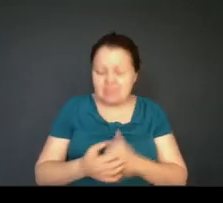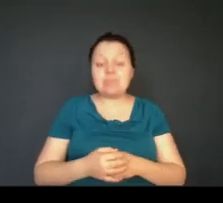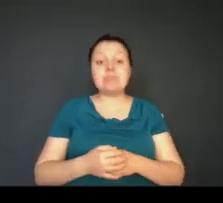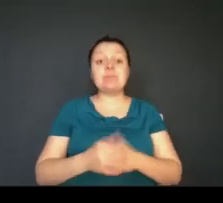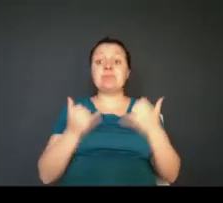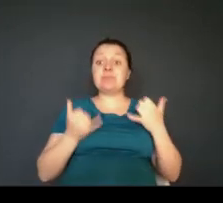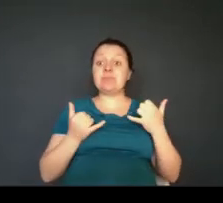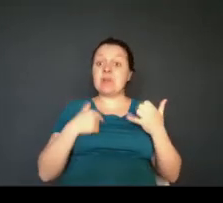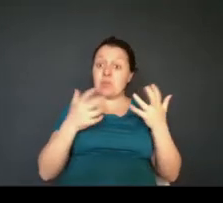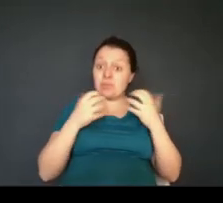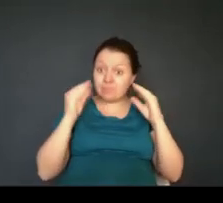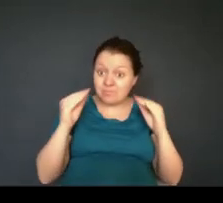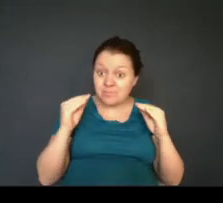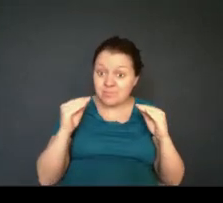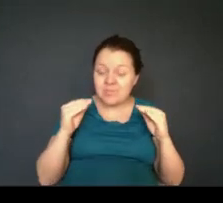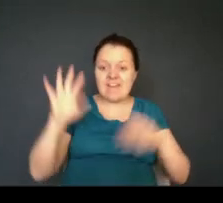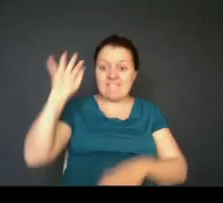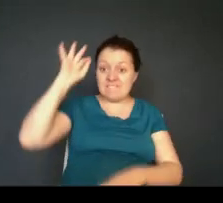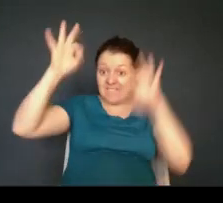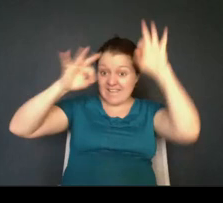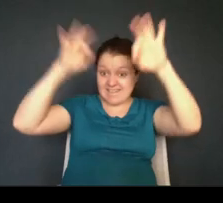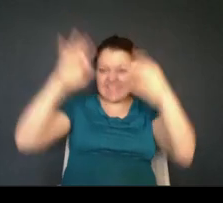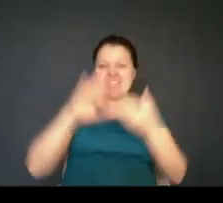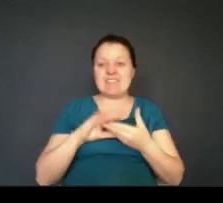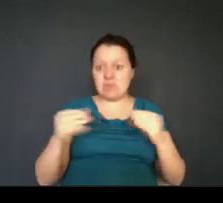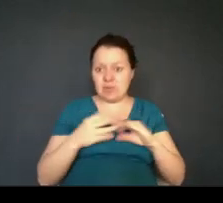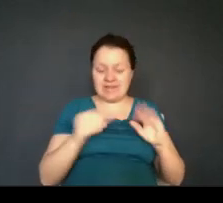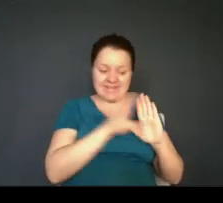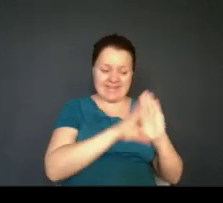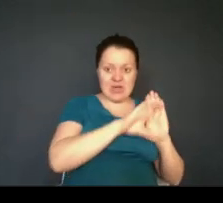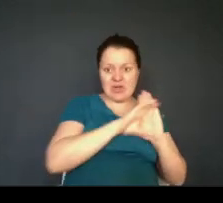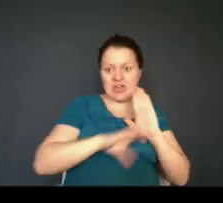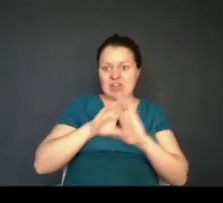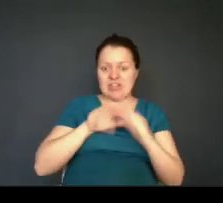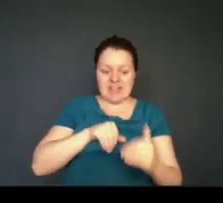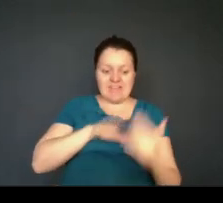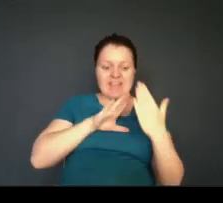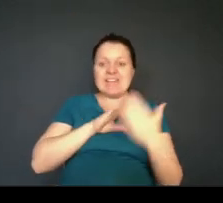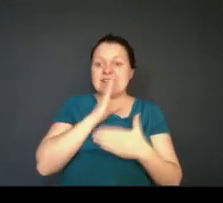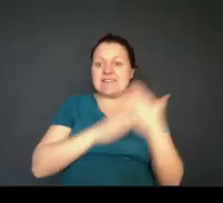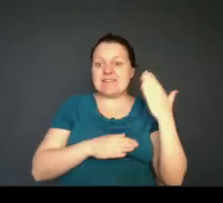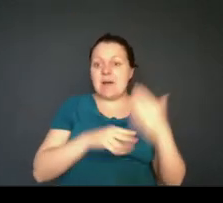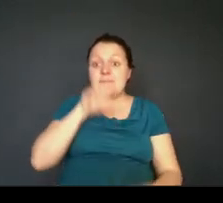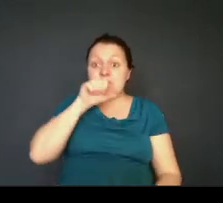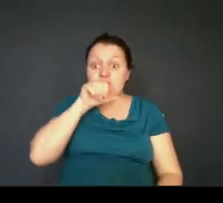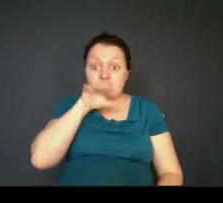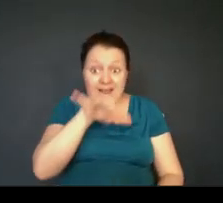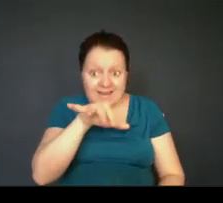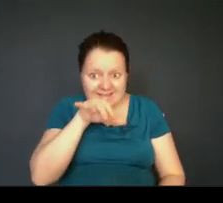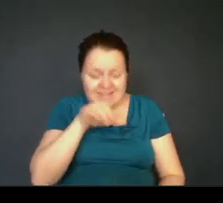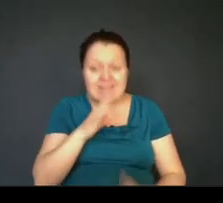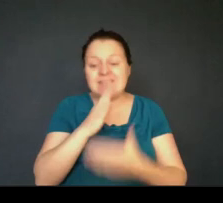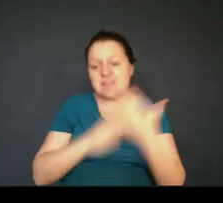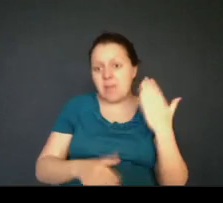stories, characters face different kinds of dragons. Some are literal, while some are metaphorical dragons,